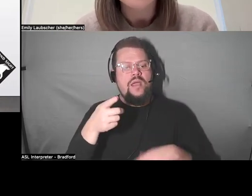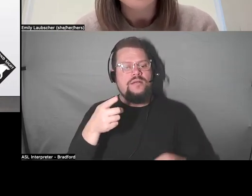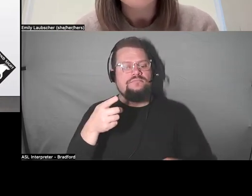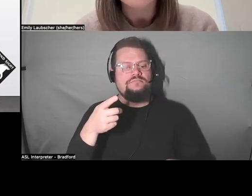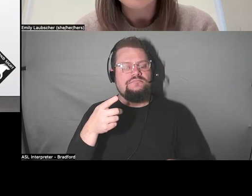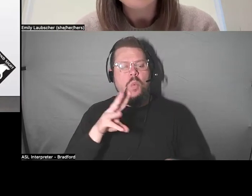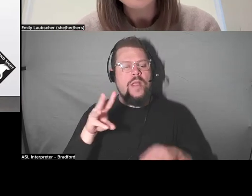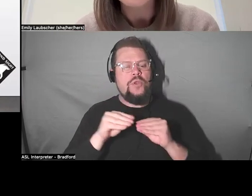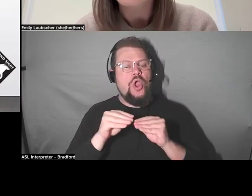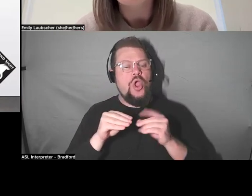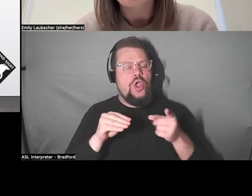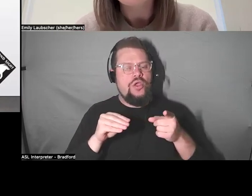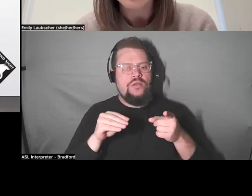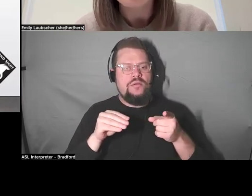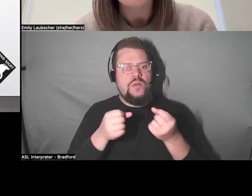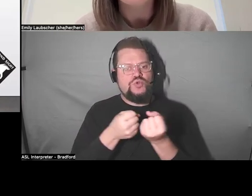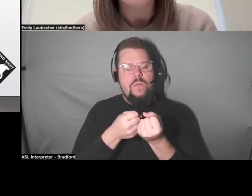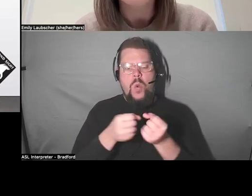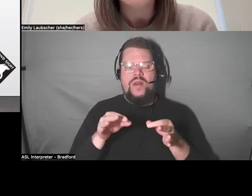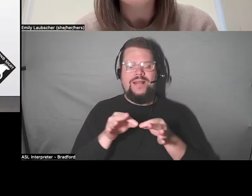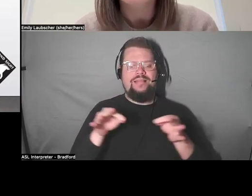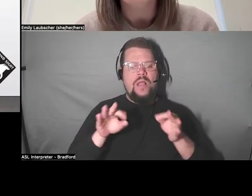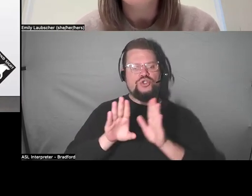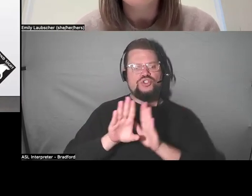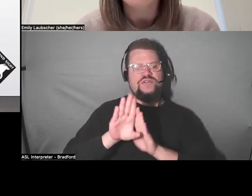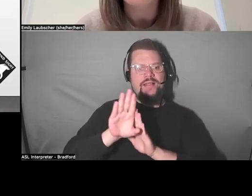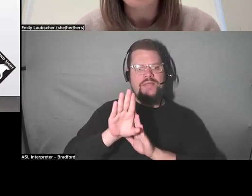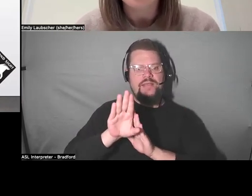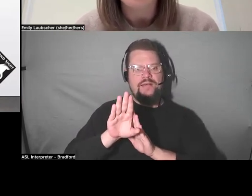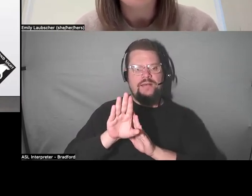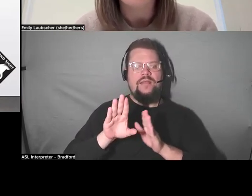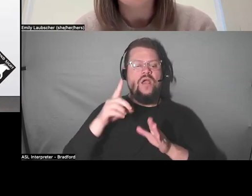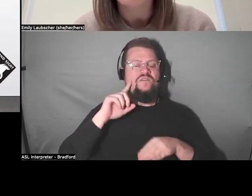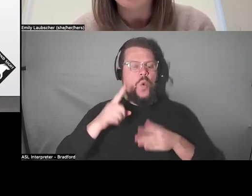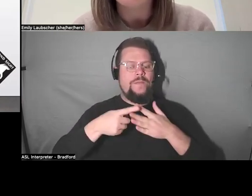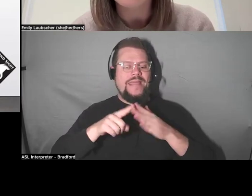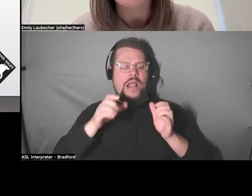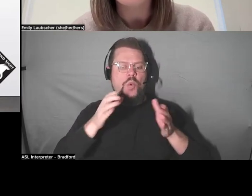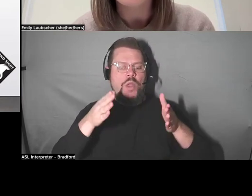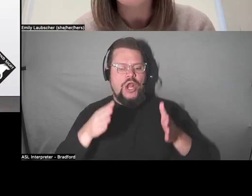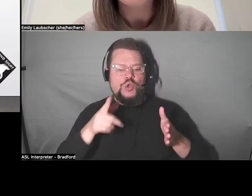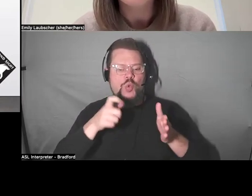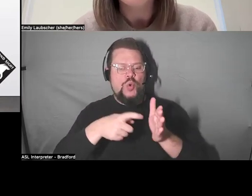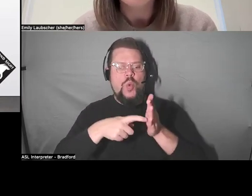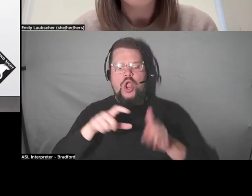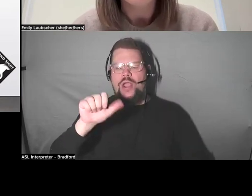for today is Supporting Language Development for Beginning Communicators Who Require